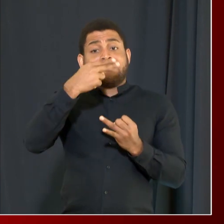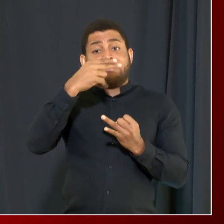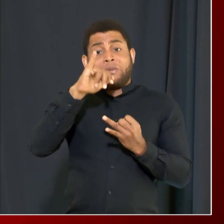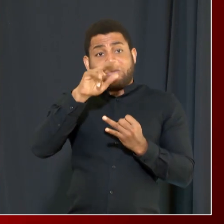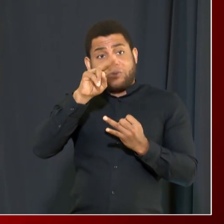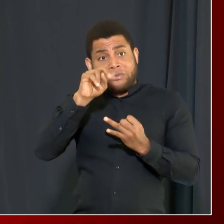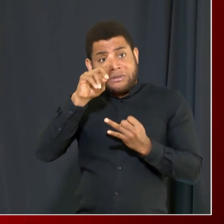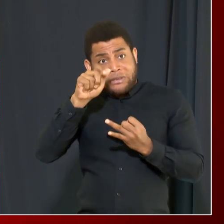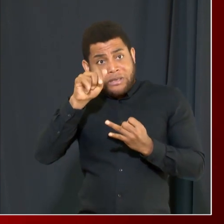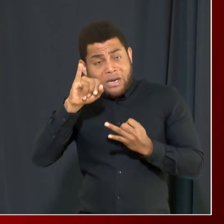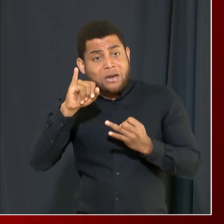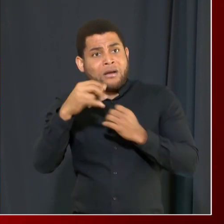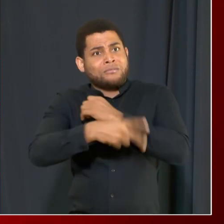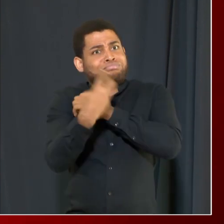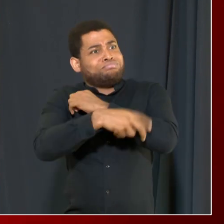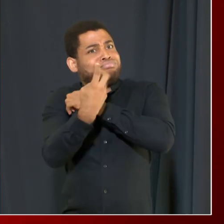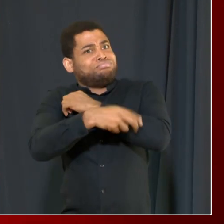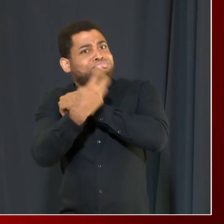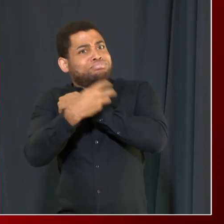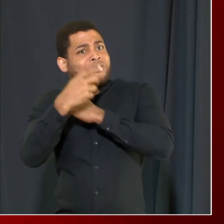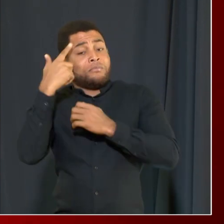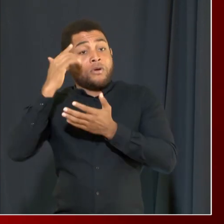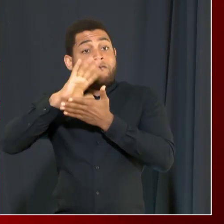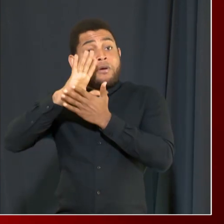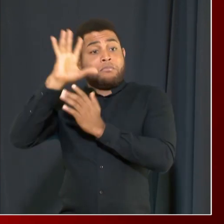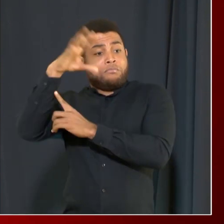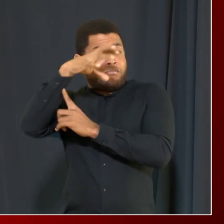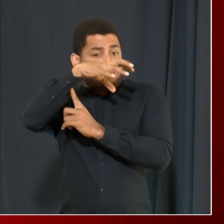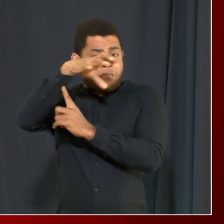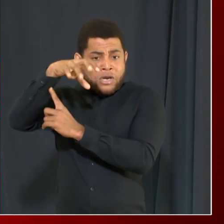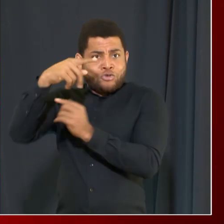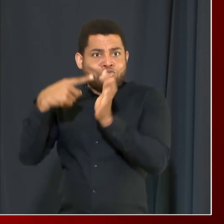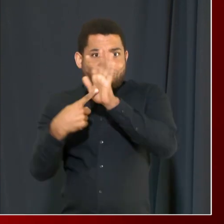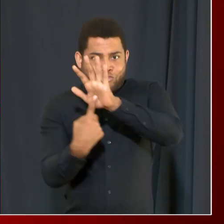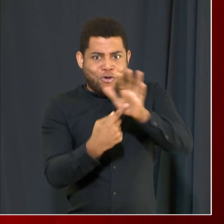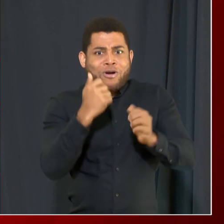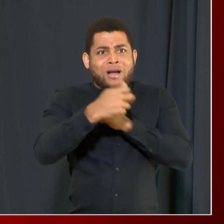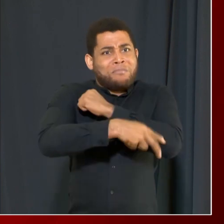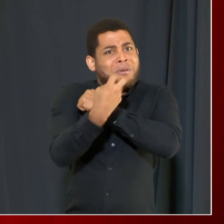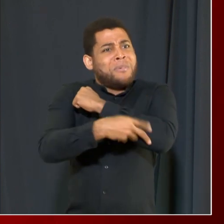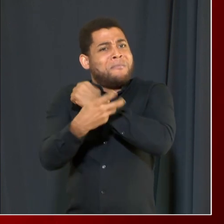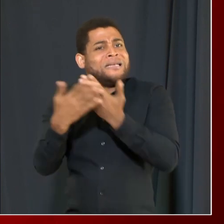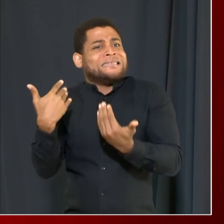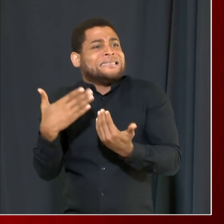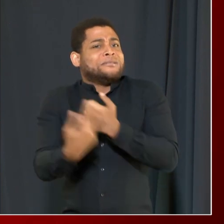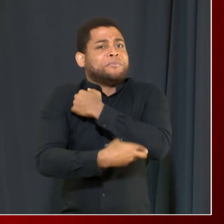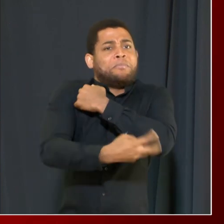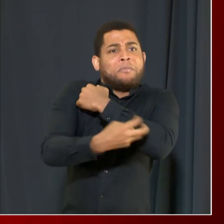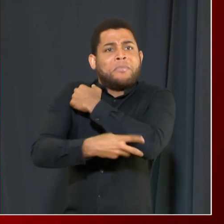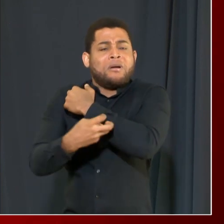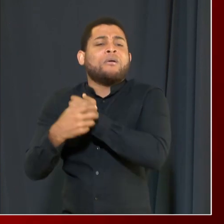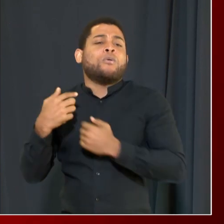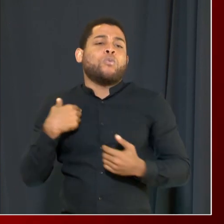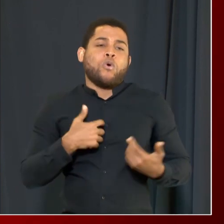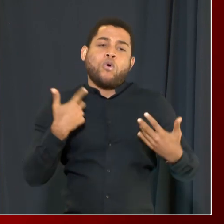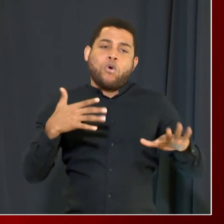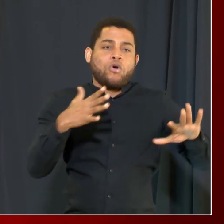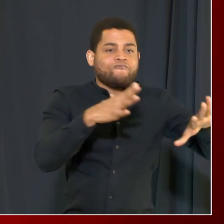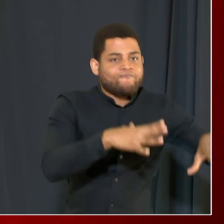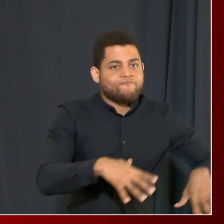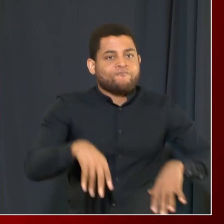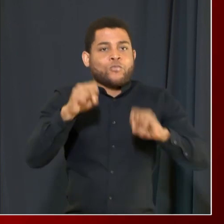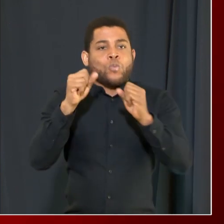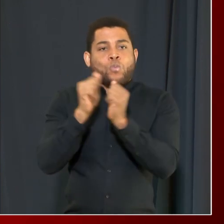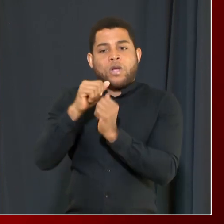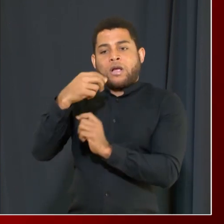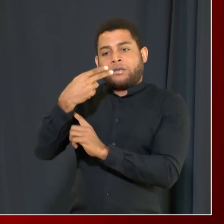that exploited an issue with the vehicles, we worked with Hyundai to hold the first ever in the nation mobile clinic here in the